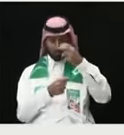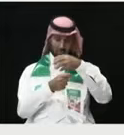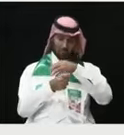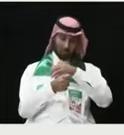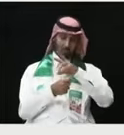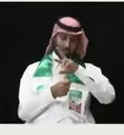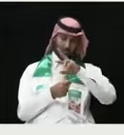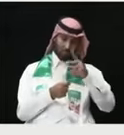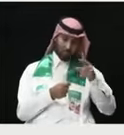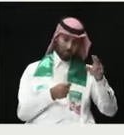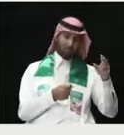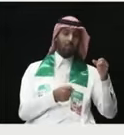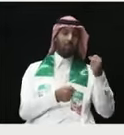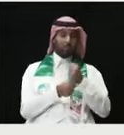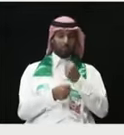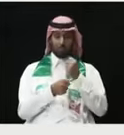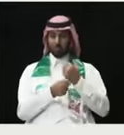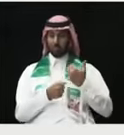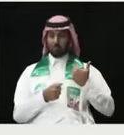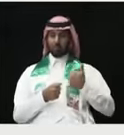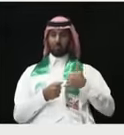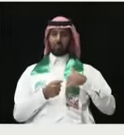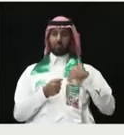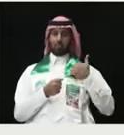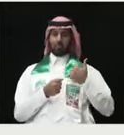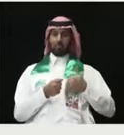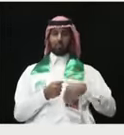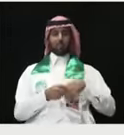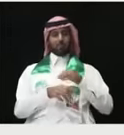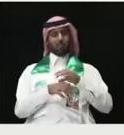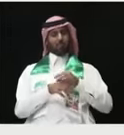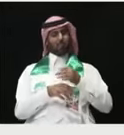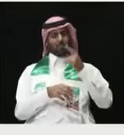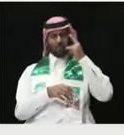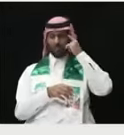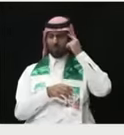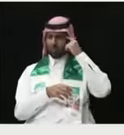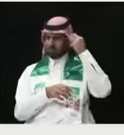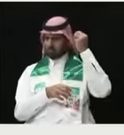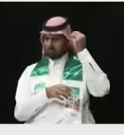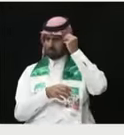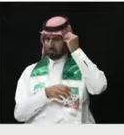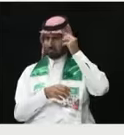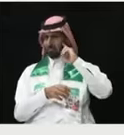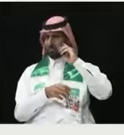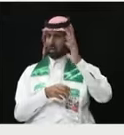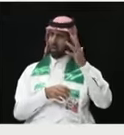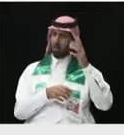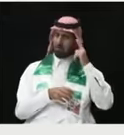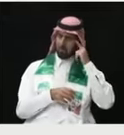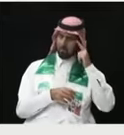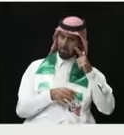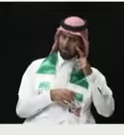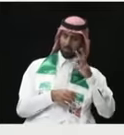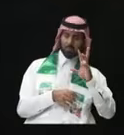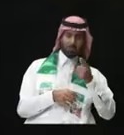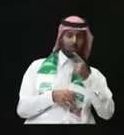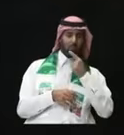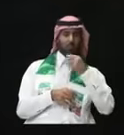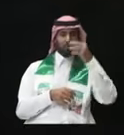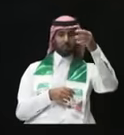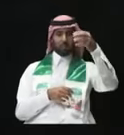to emotions, related to senses, related to ideas, opinions, or let's say have. Never